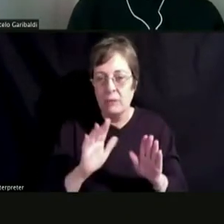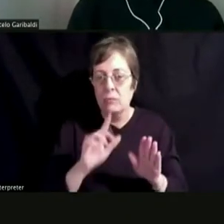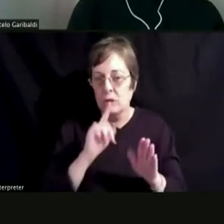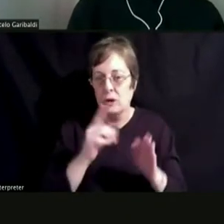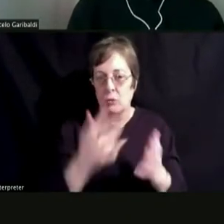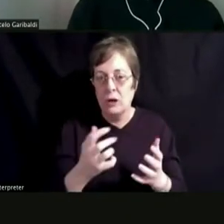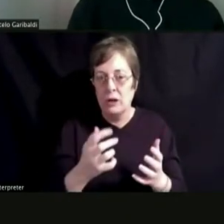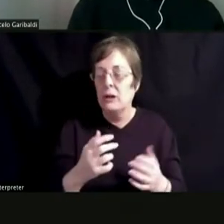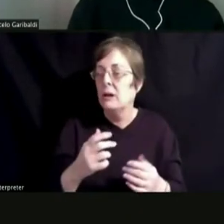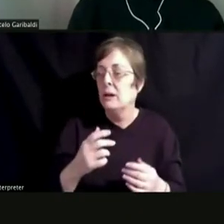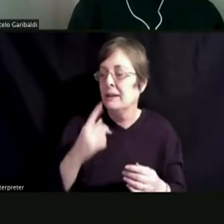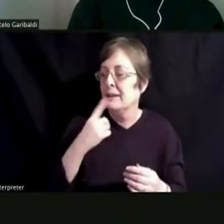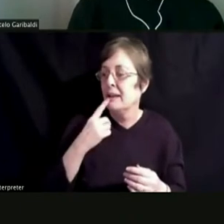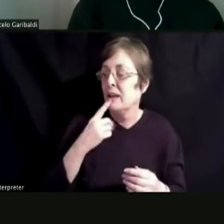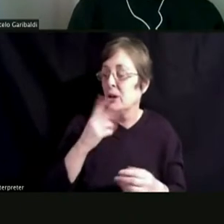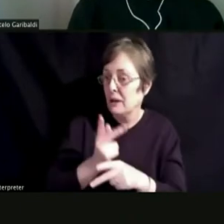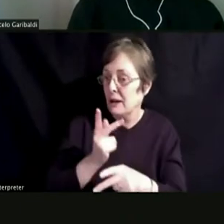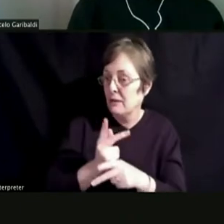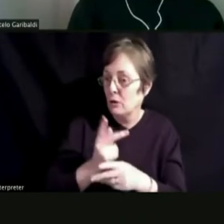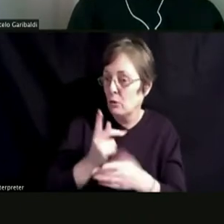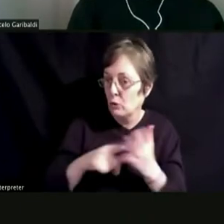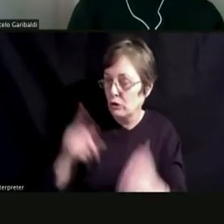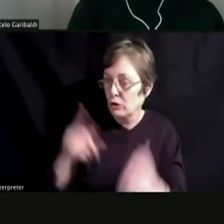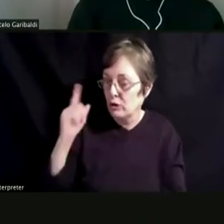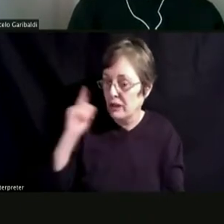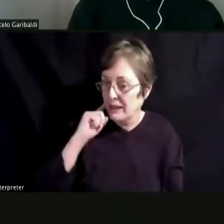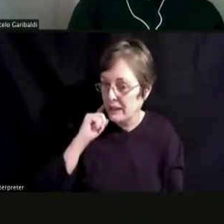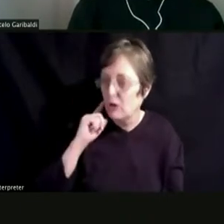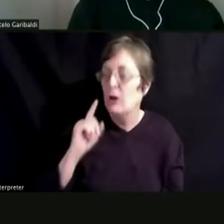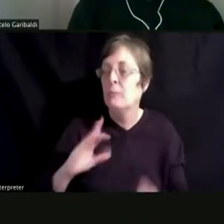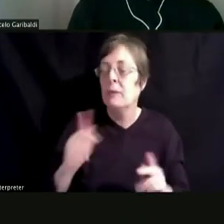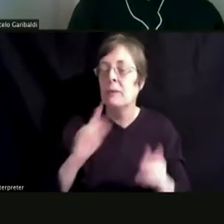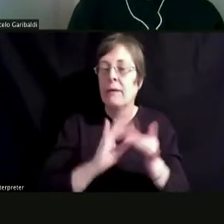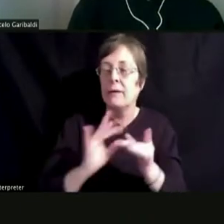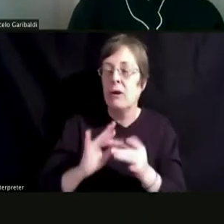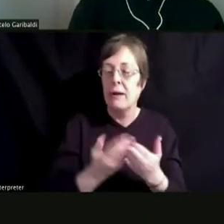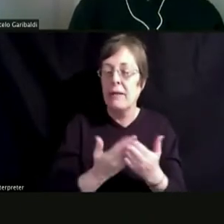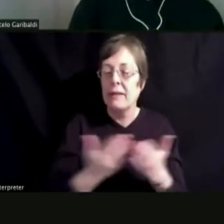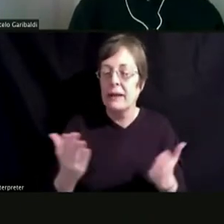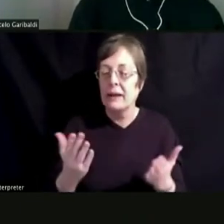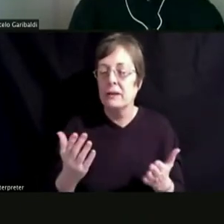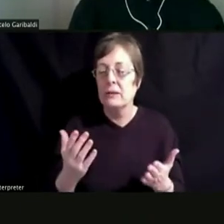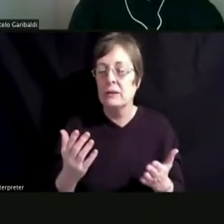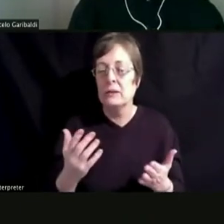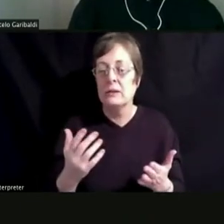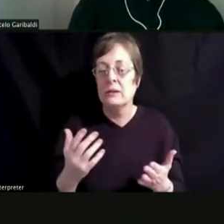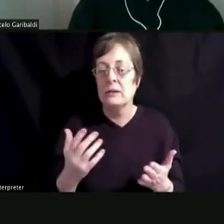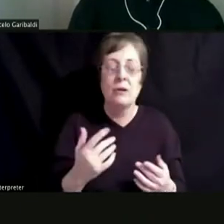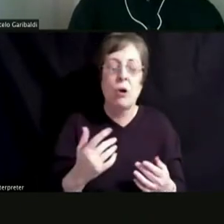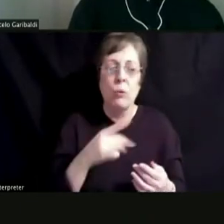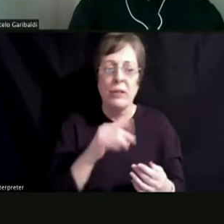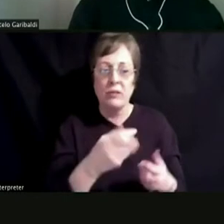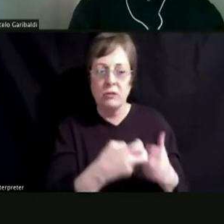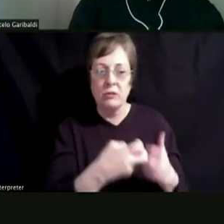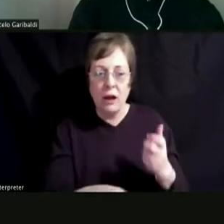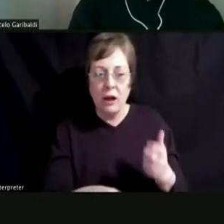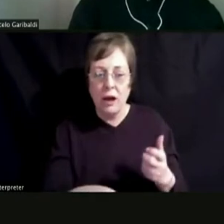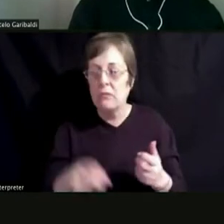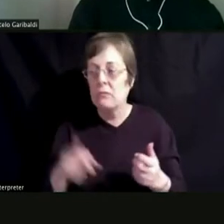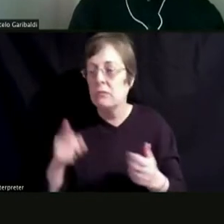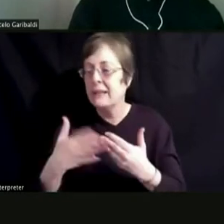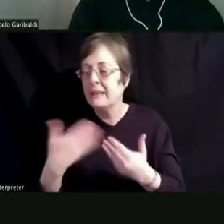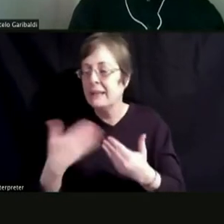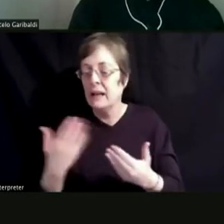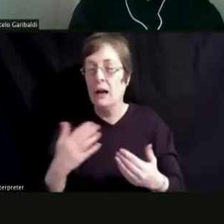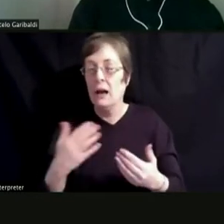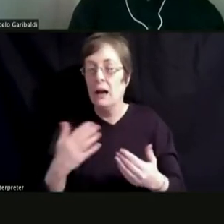careful what you let go into your ears, because people will talk about things in terms of what's hard and what's not hard. I always looked at things